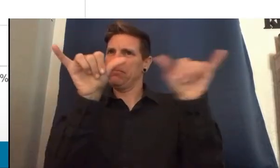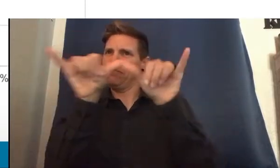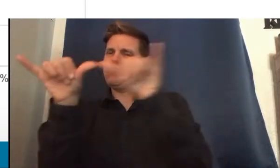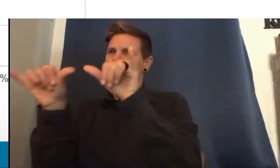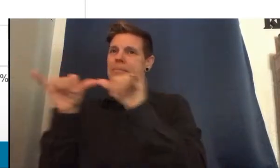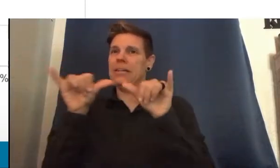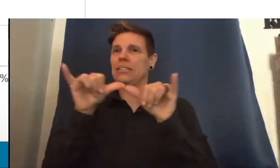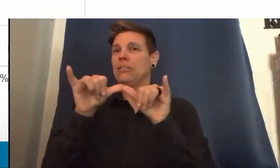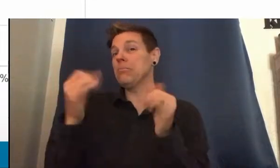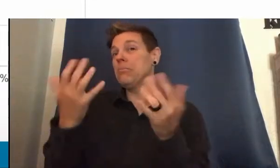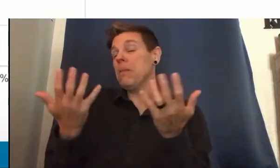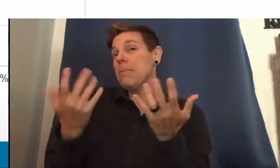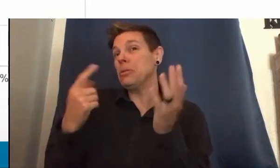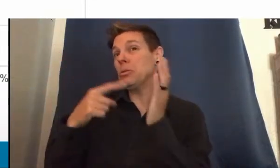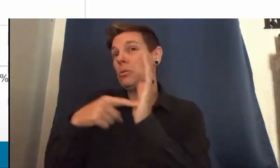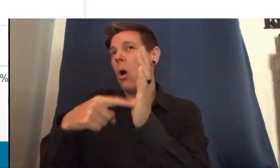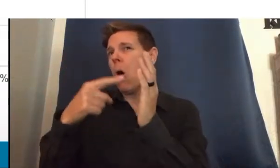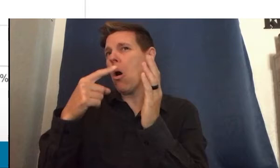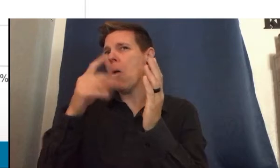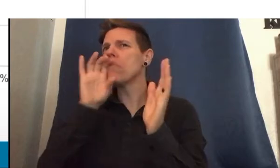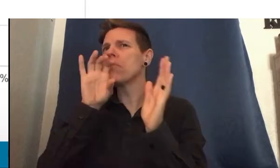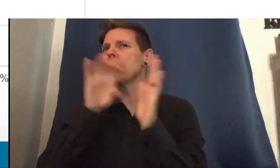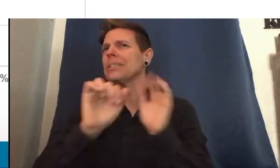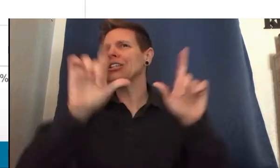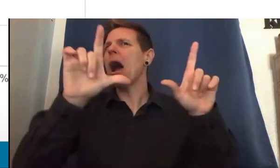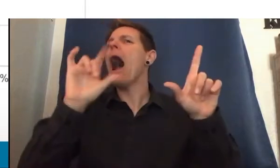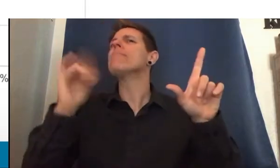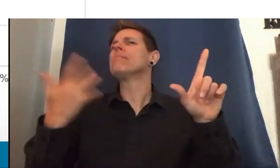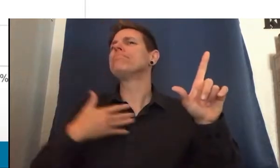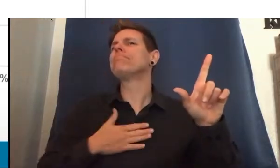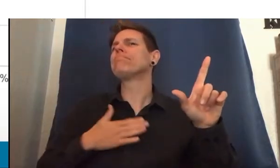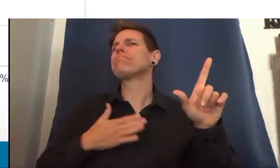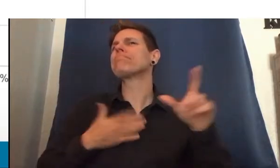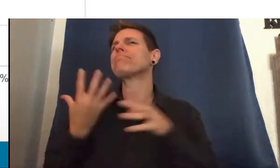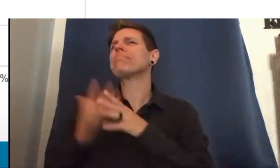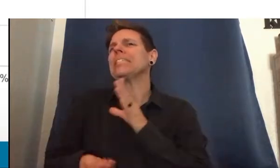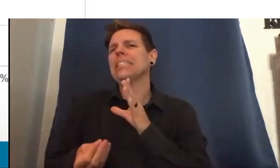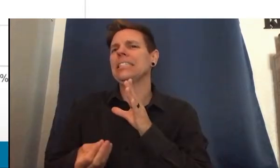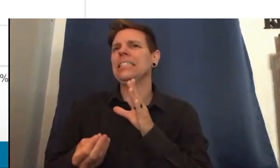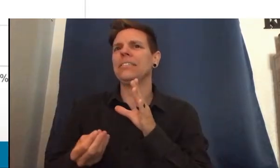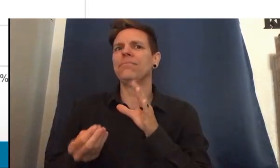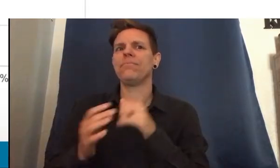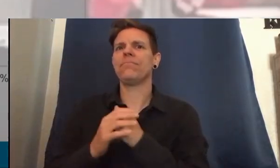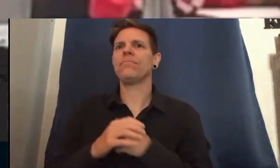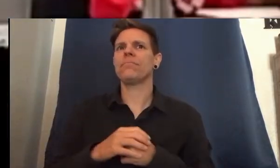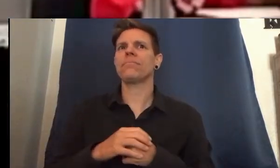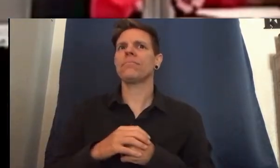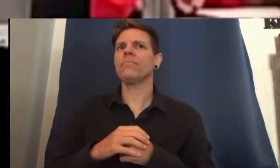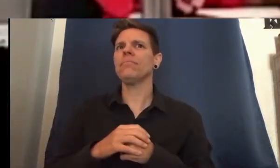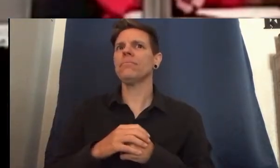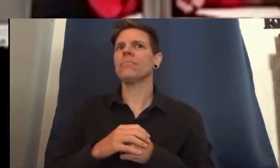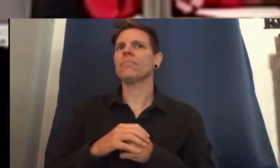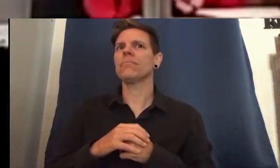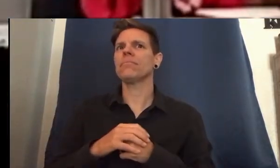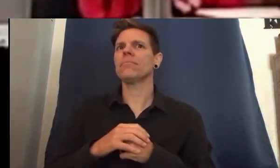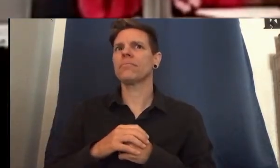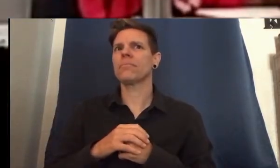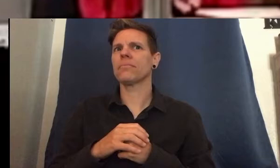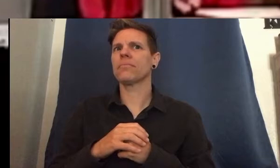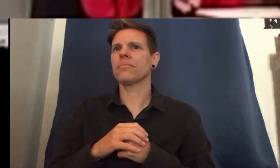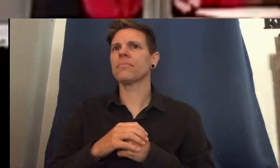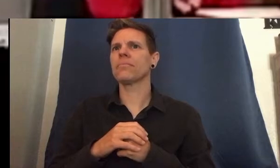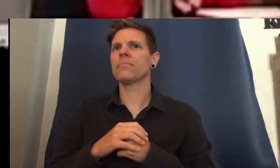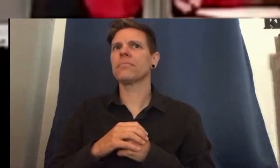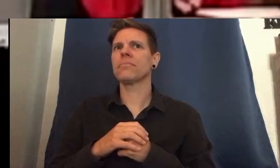clear picture. Here, we're missing that dimension entirely. Commissioner Berman. So breakthrough cases